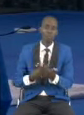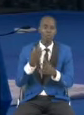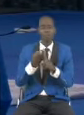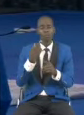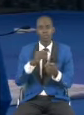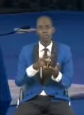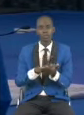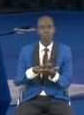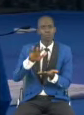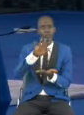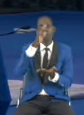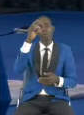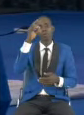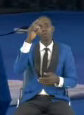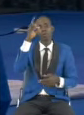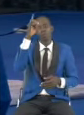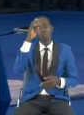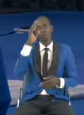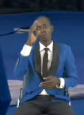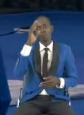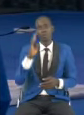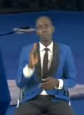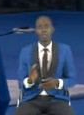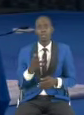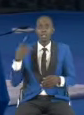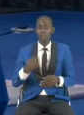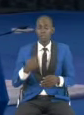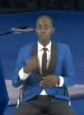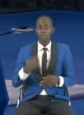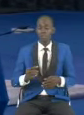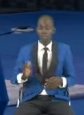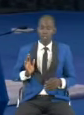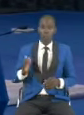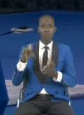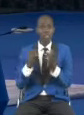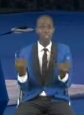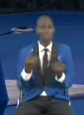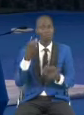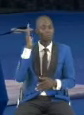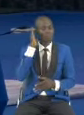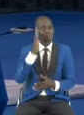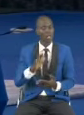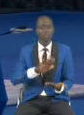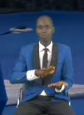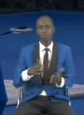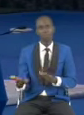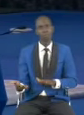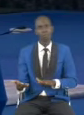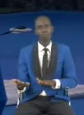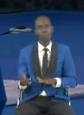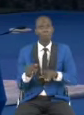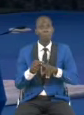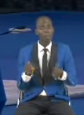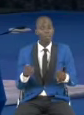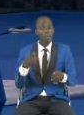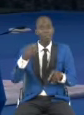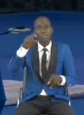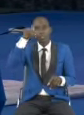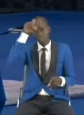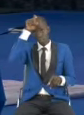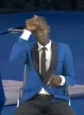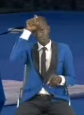God, and the soul that sinneth, it shall die. But the Egyptians had sinned,